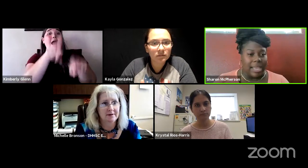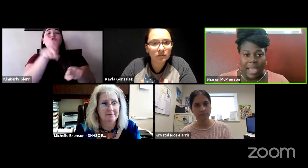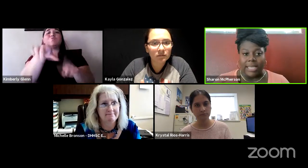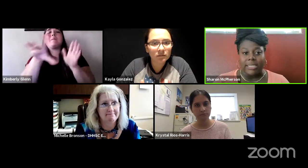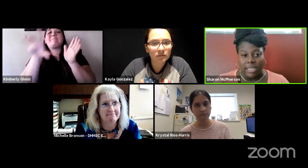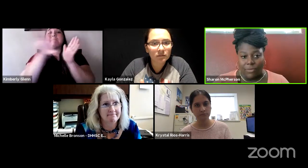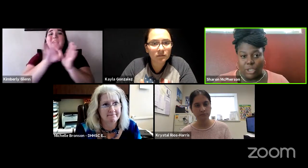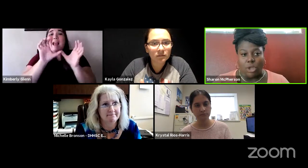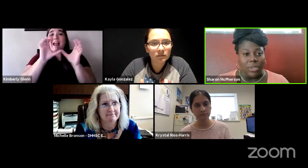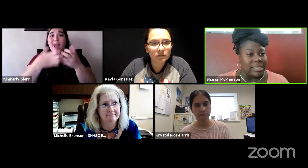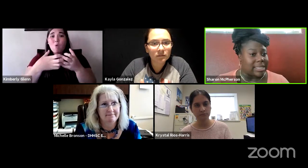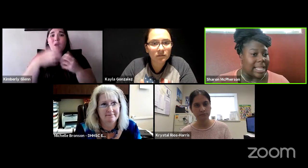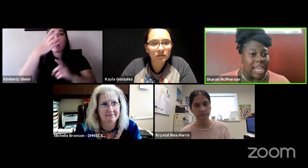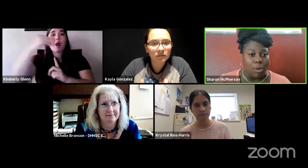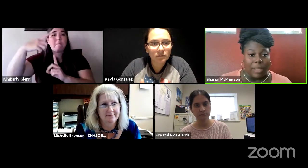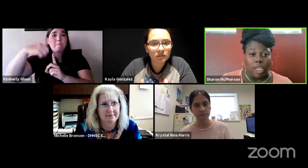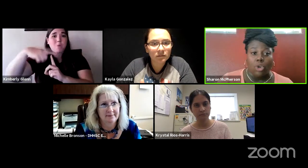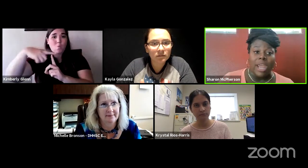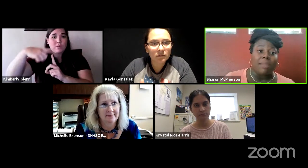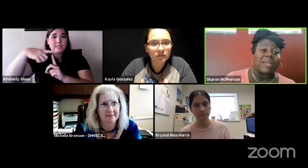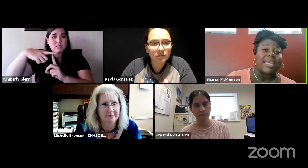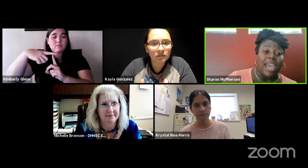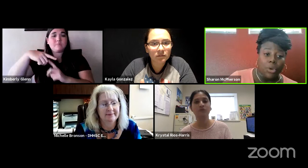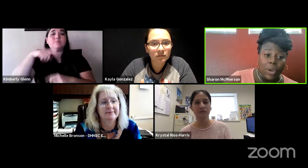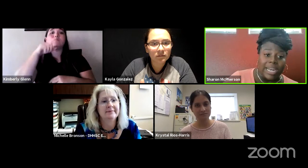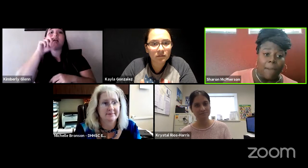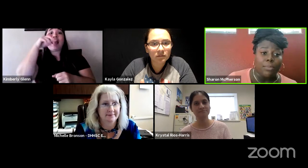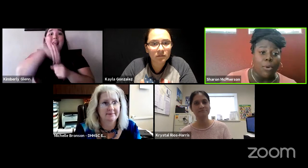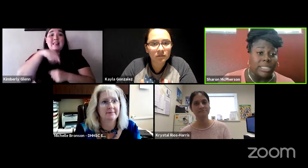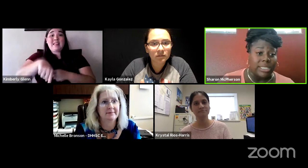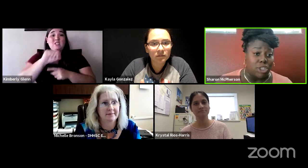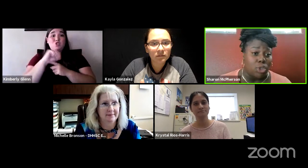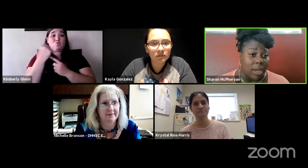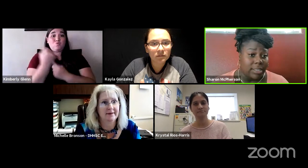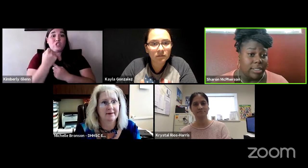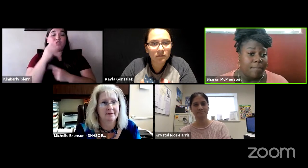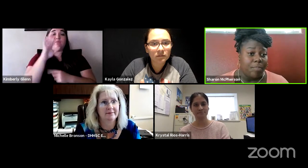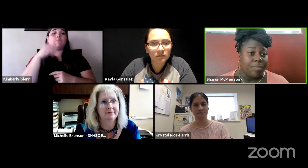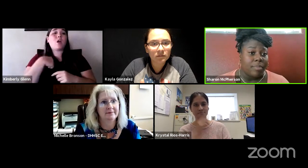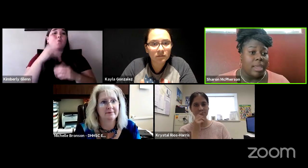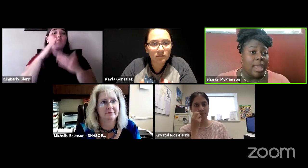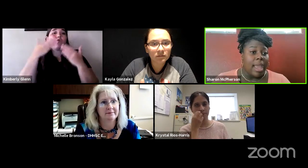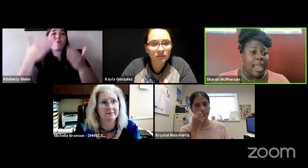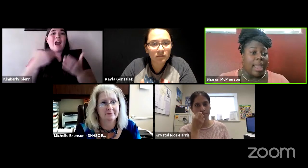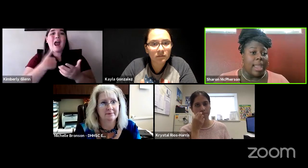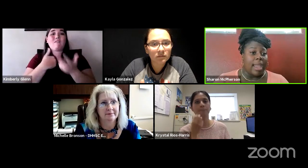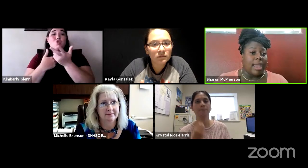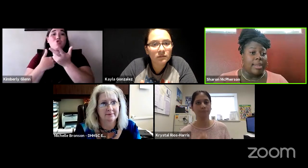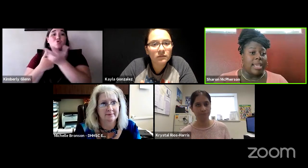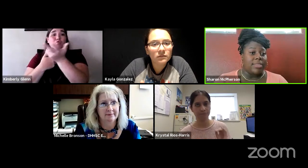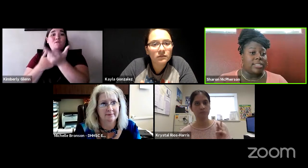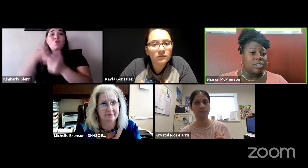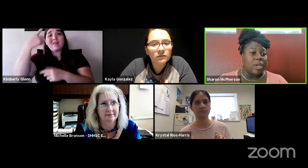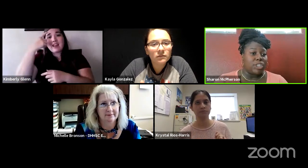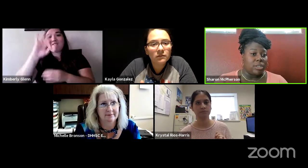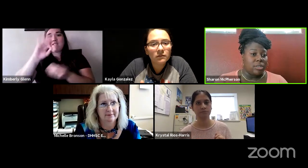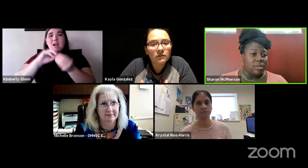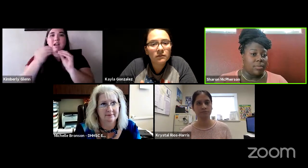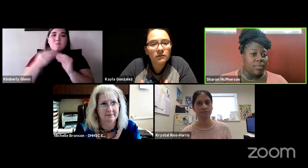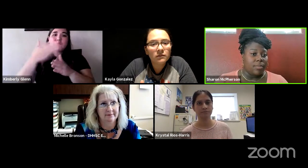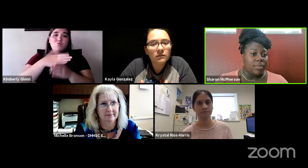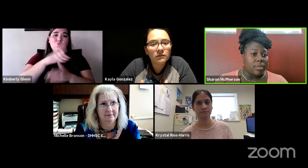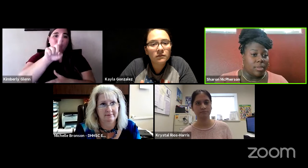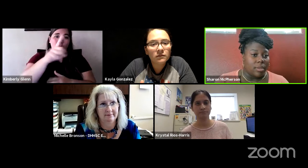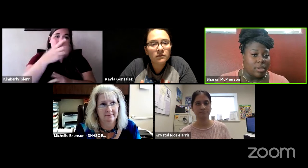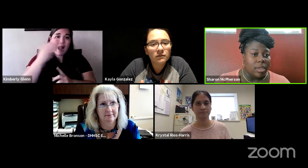The same as the TV show. This is exactly how we're playing. You go ahead and pick a category and how many points that you want. And in this situation,